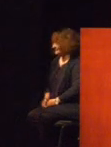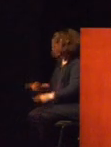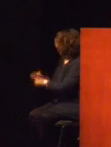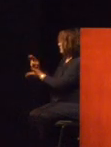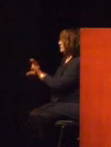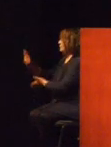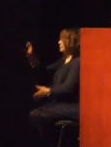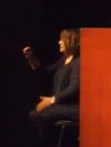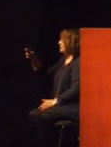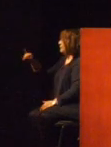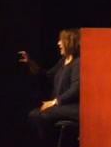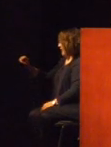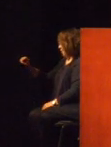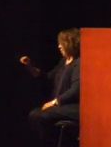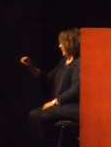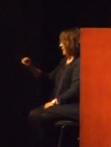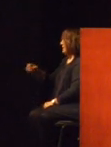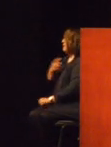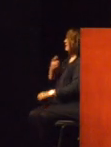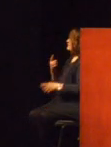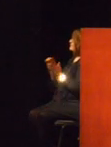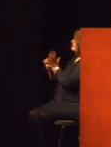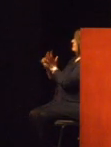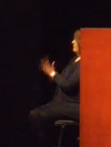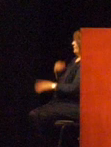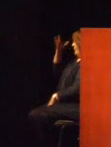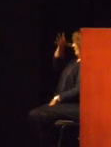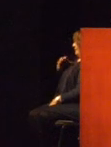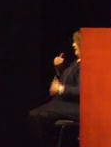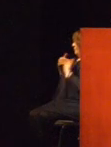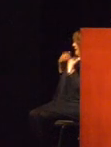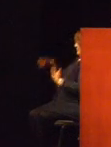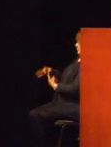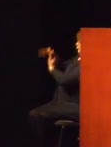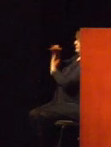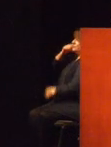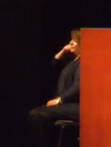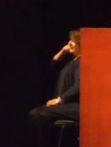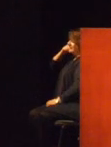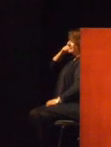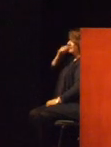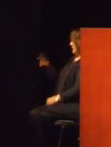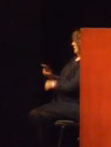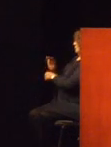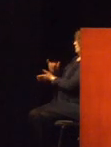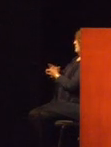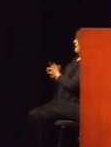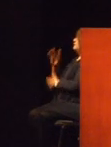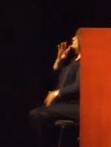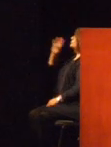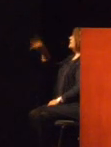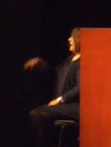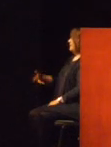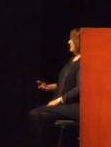Ohio. This is an example of a white man who has racial privilege, who's using it to speak up. He also has a lot of